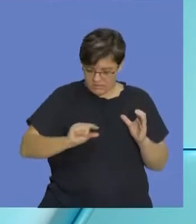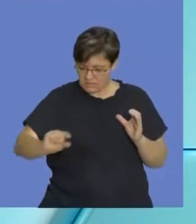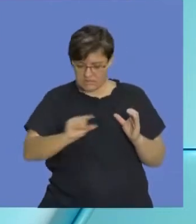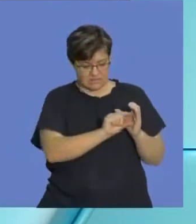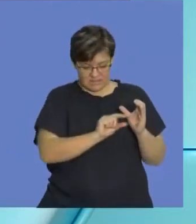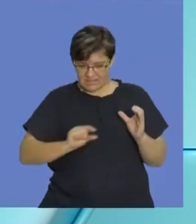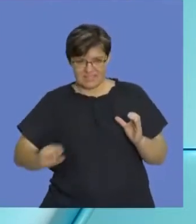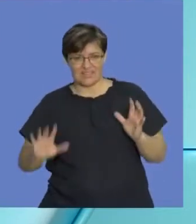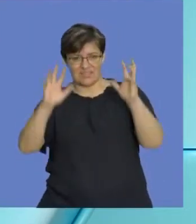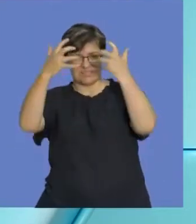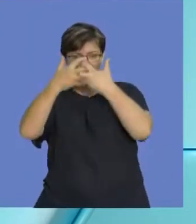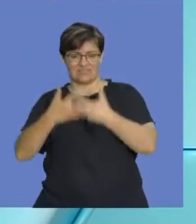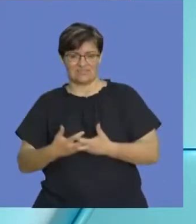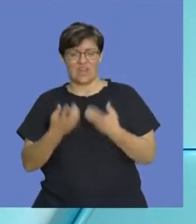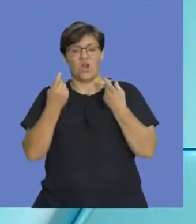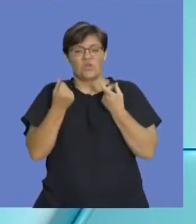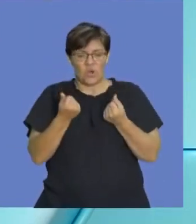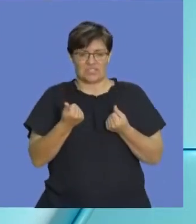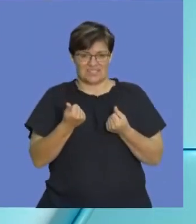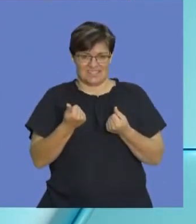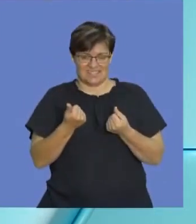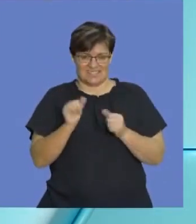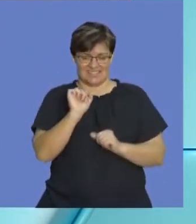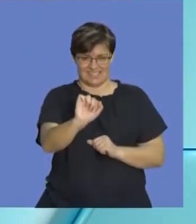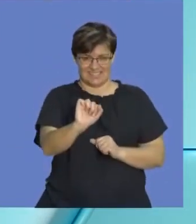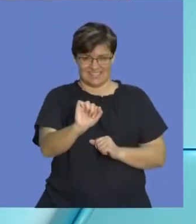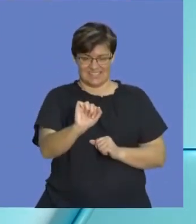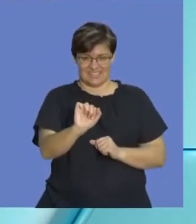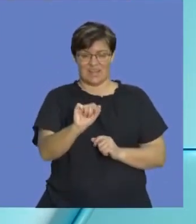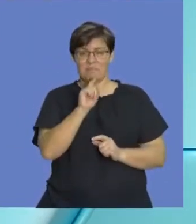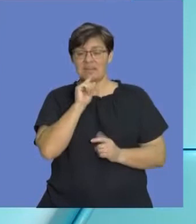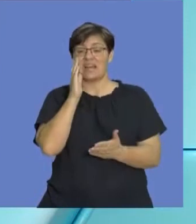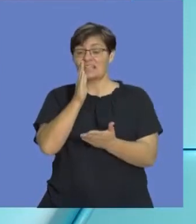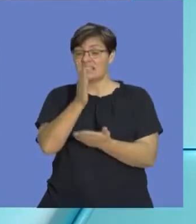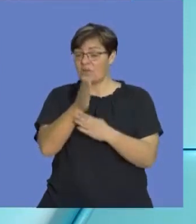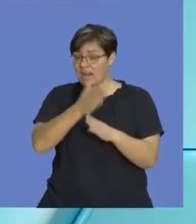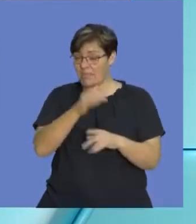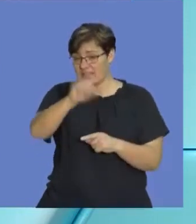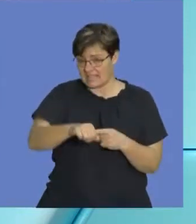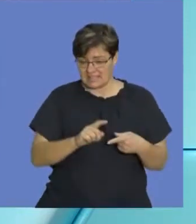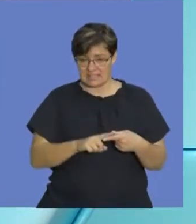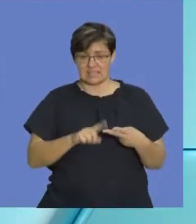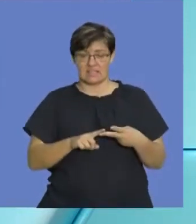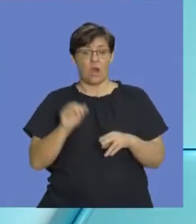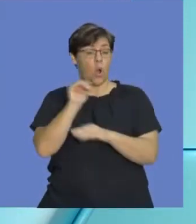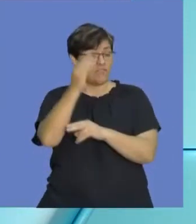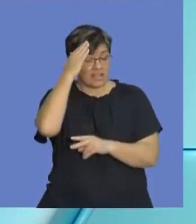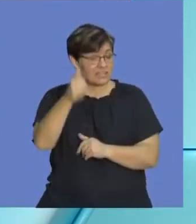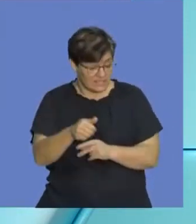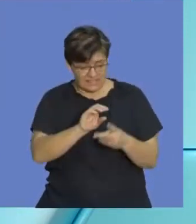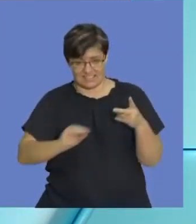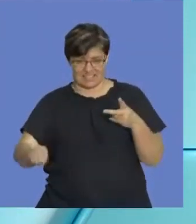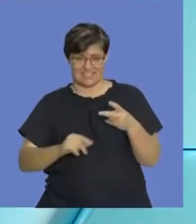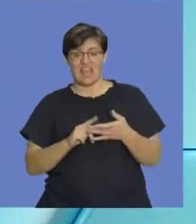relevant cost component. Is part of it direct labor? Yes. Is part of it factory overheads? Yes. Is part of it